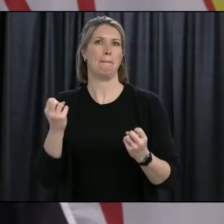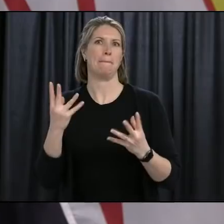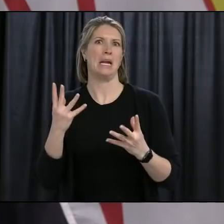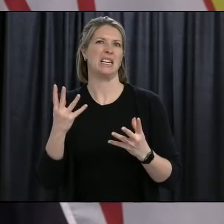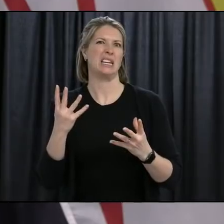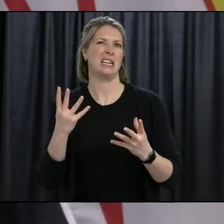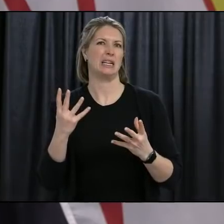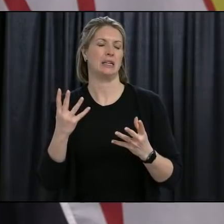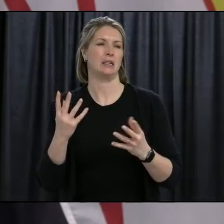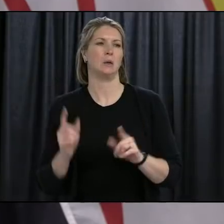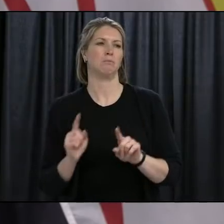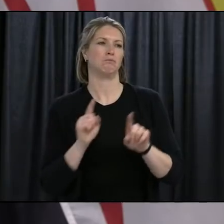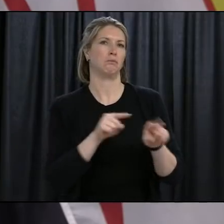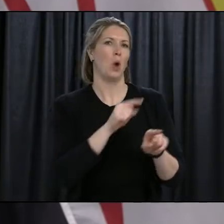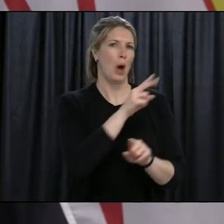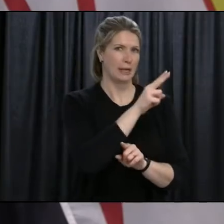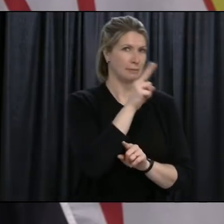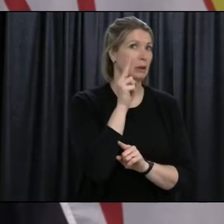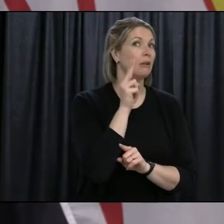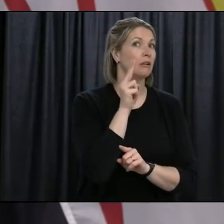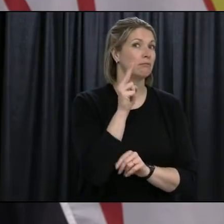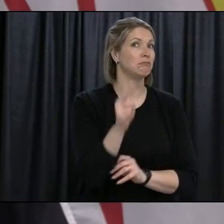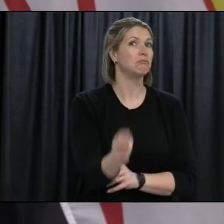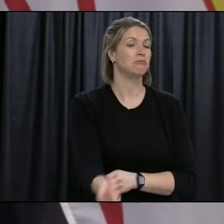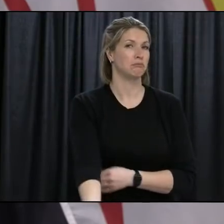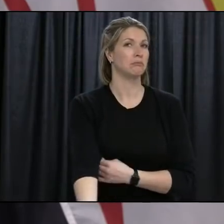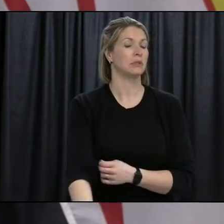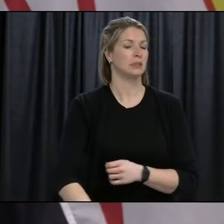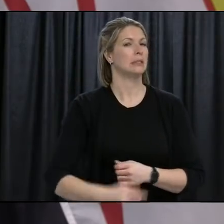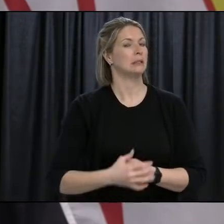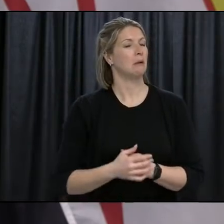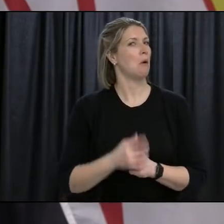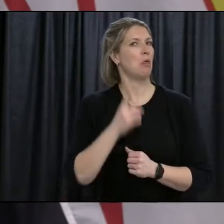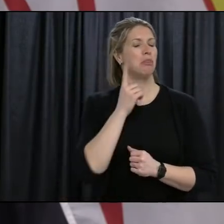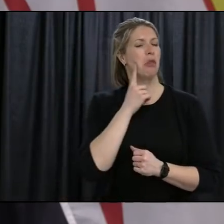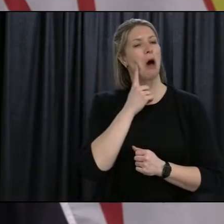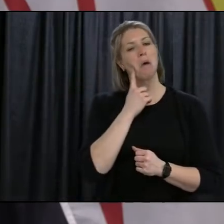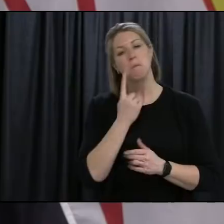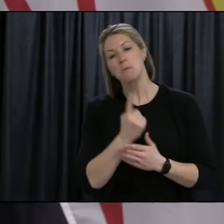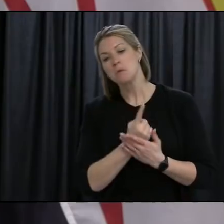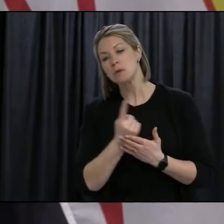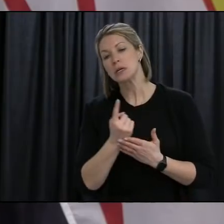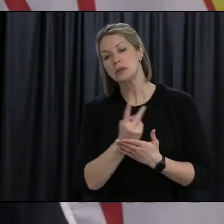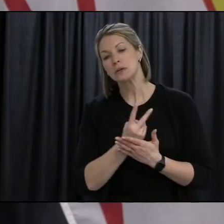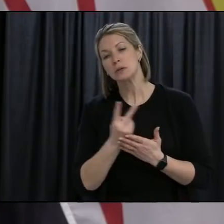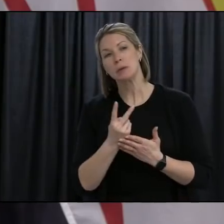hospital perhaps a little sooner than we would have expected in their disease course.